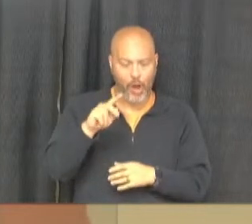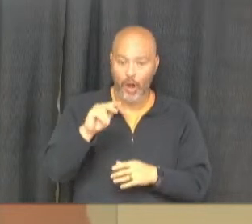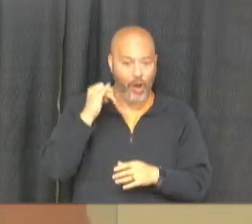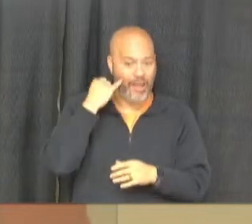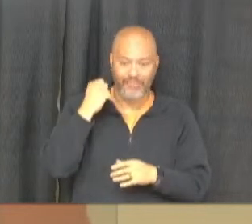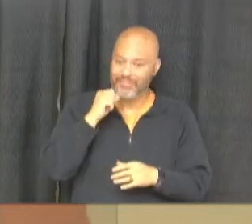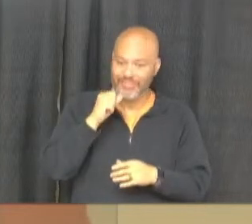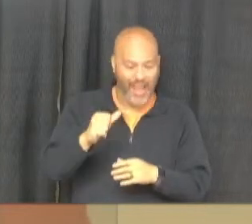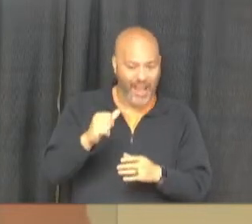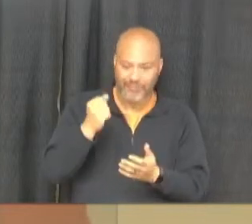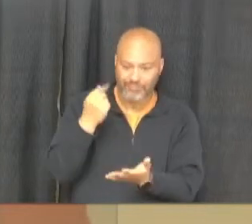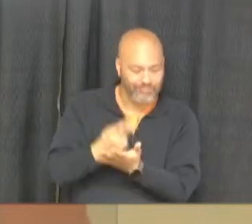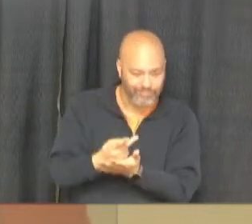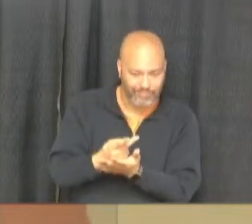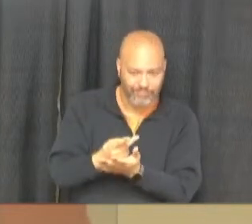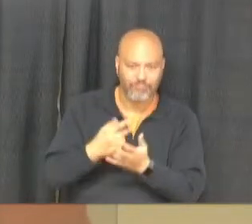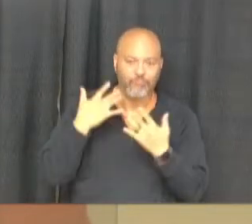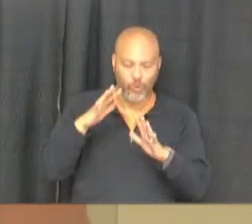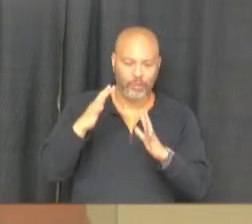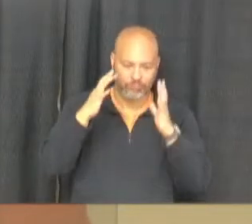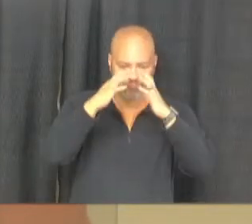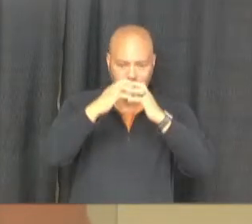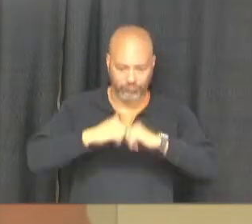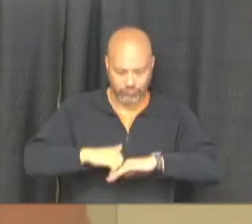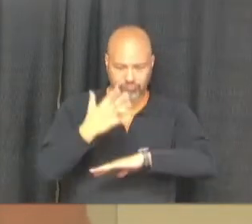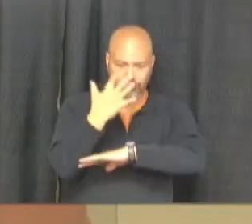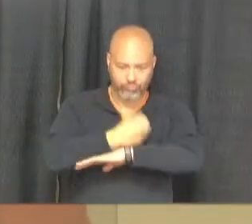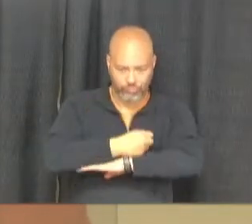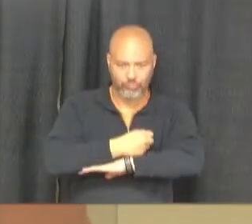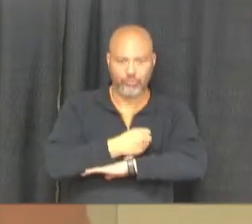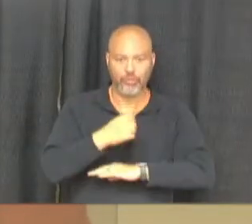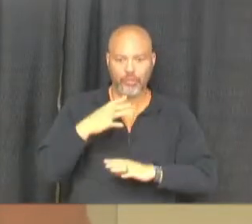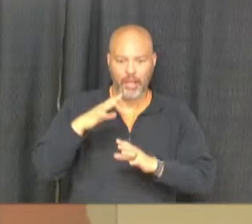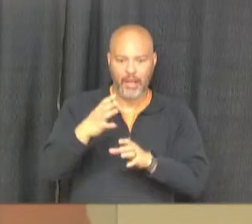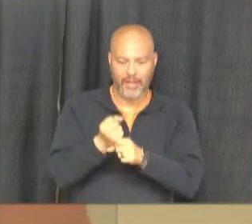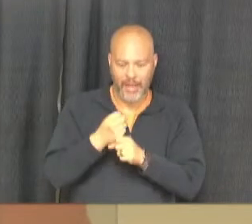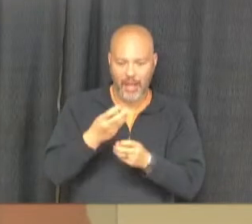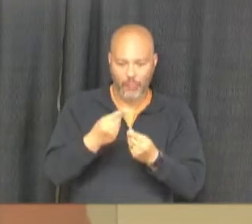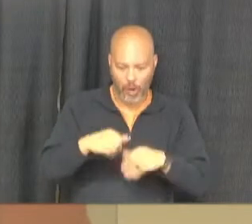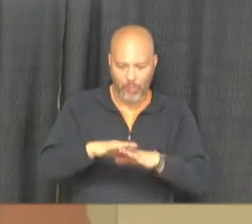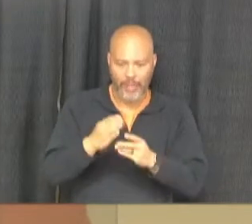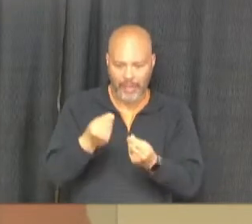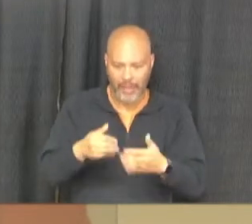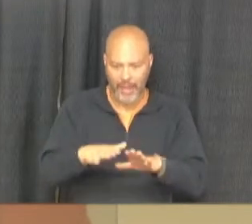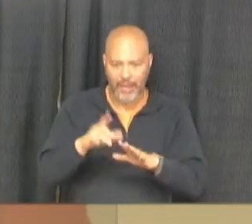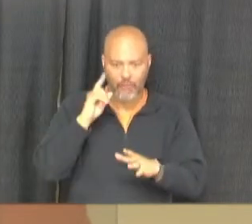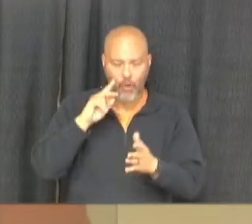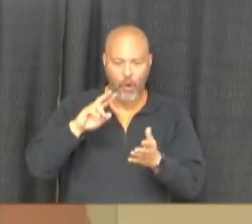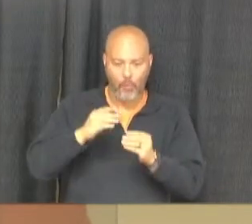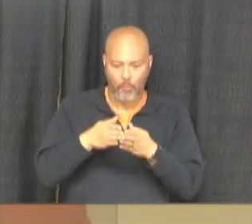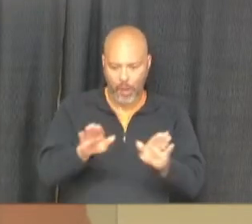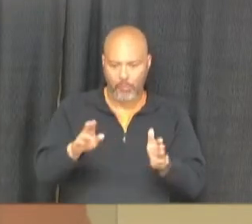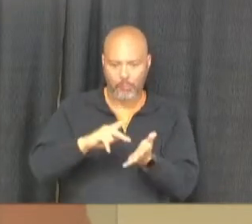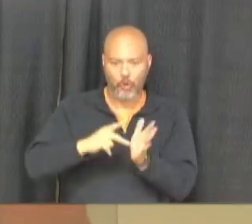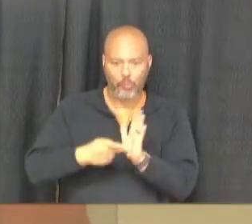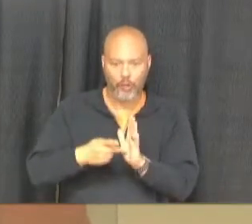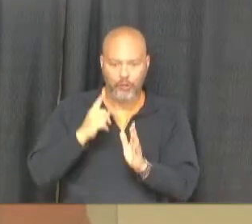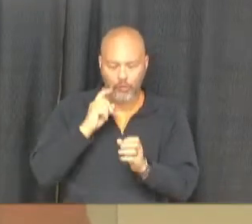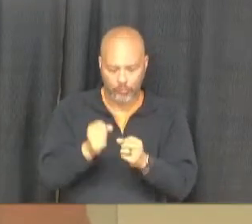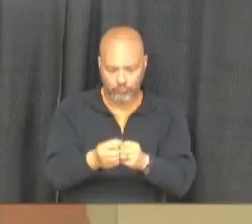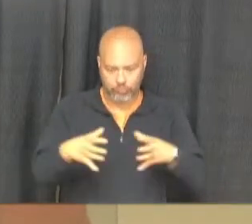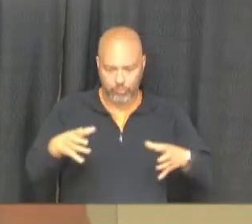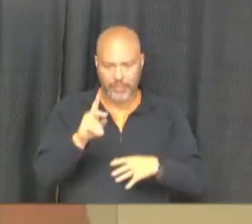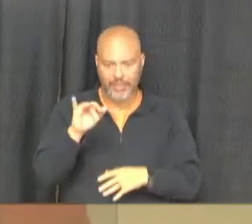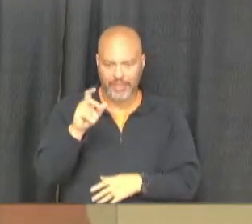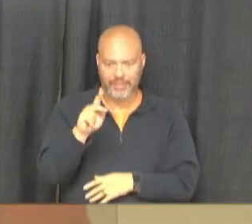to pursue condemnation through use of eminent domain for acquisition of property for a public purpose for expansion and development